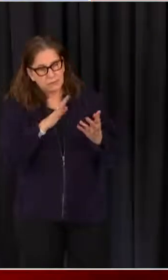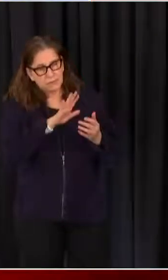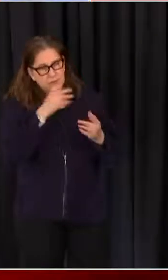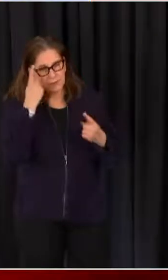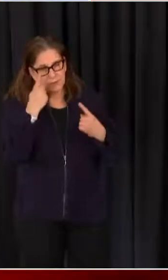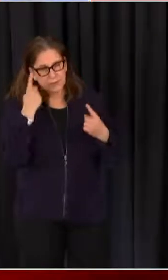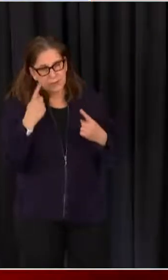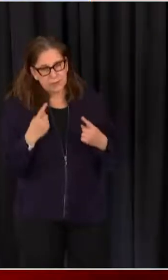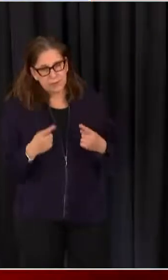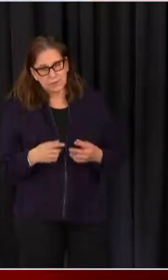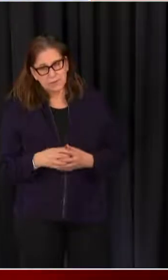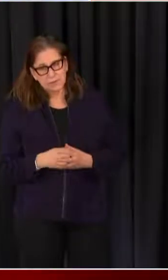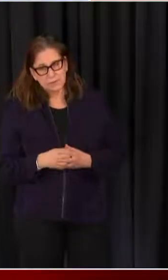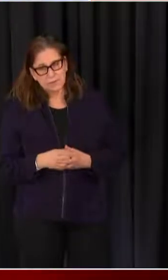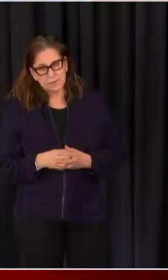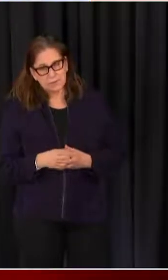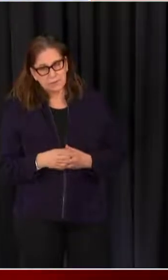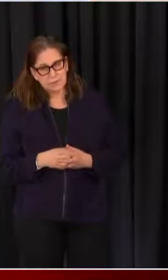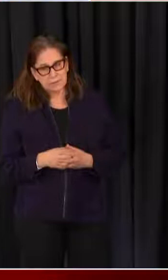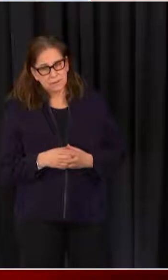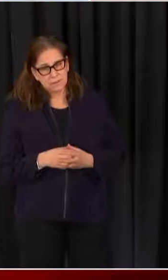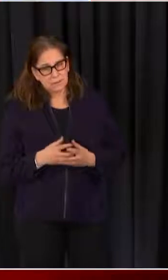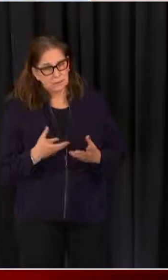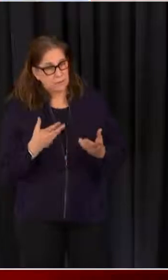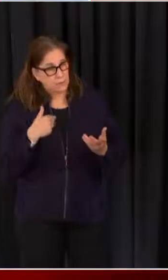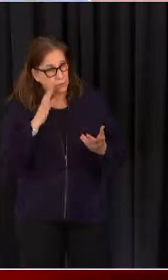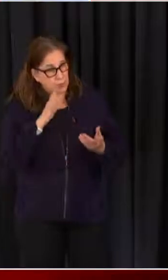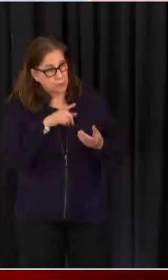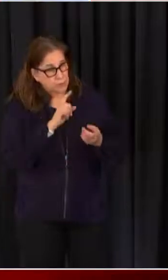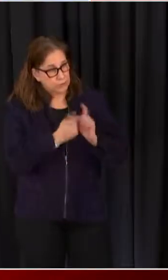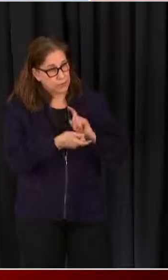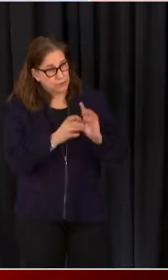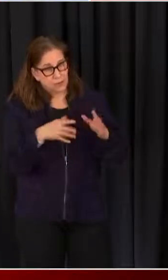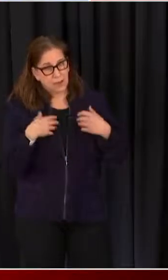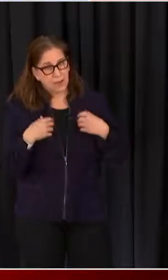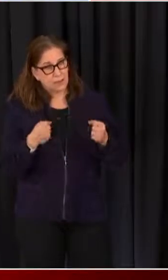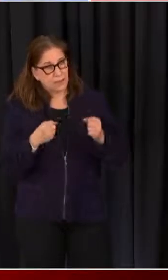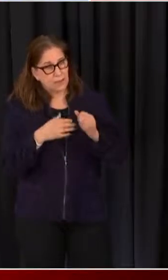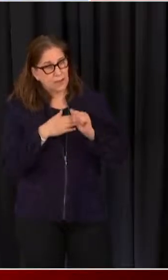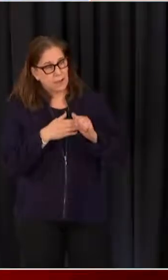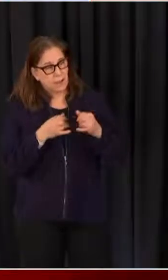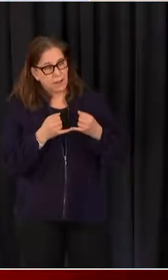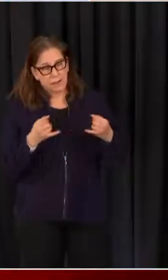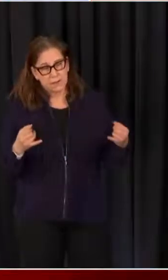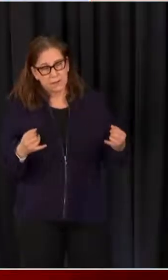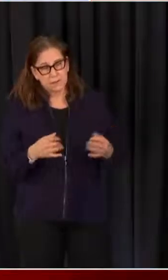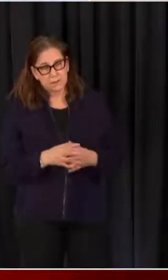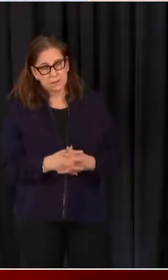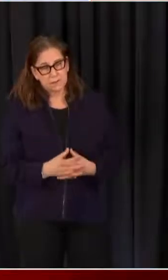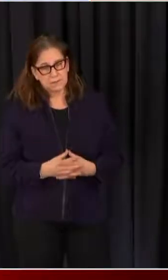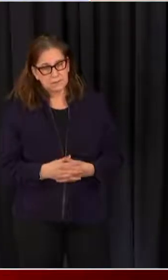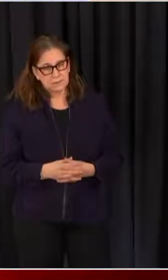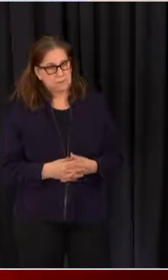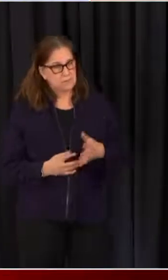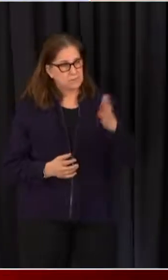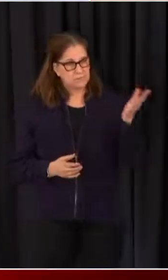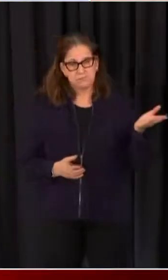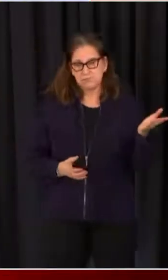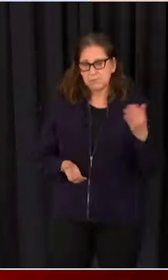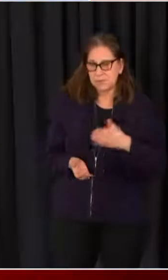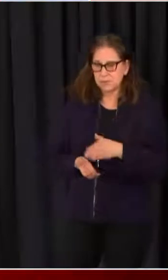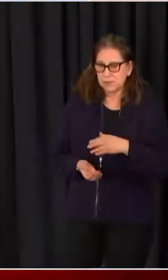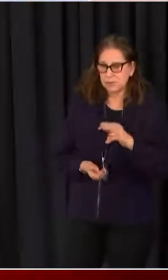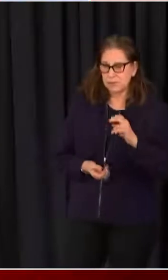Is there a possibility the health guidelines for schools change this academic year? So, Perry, we review all